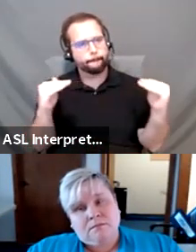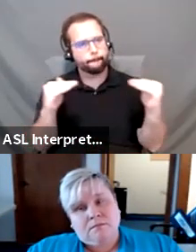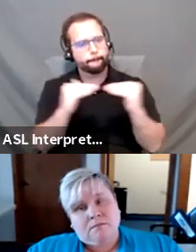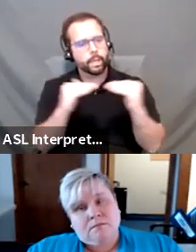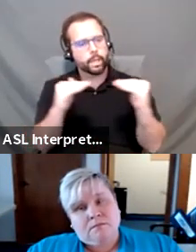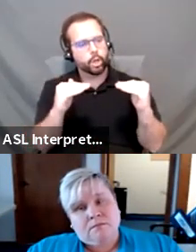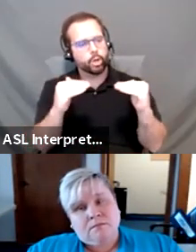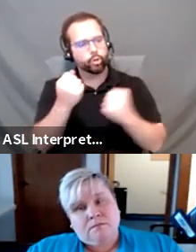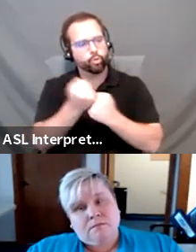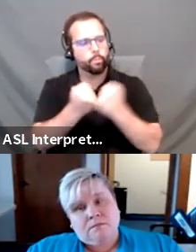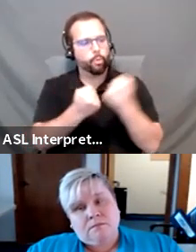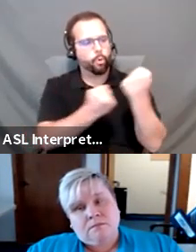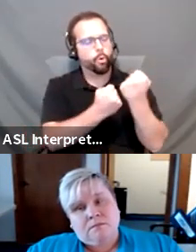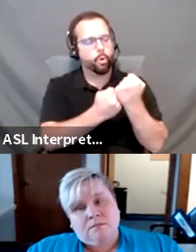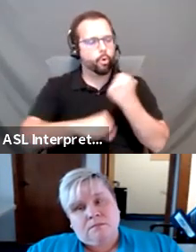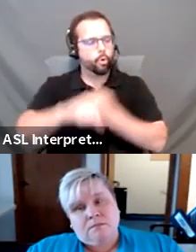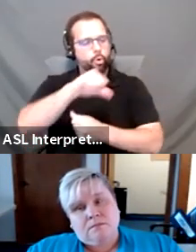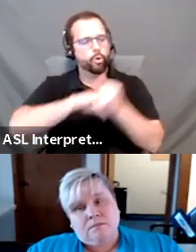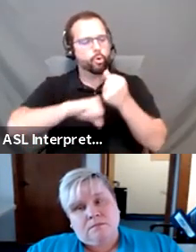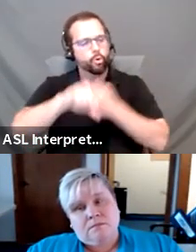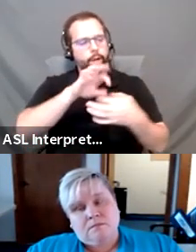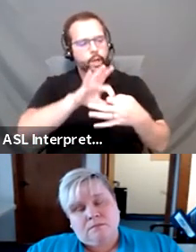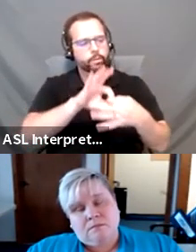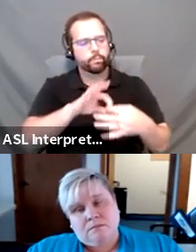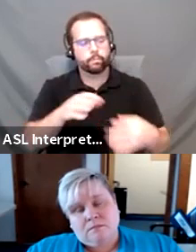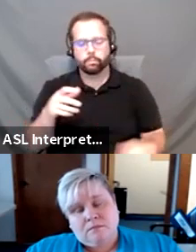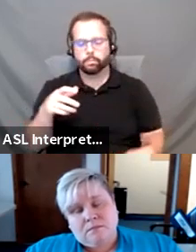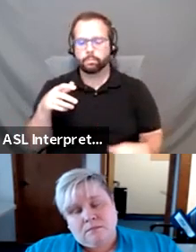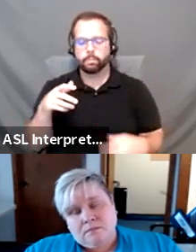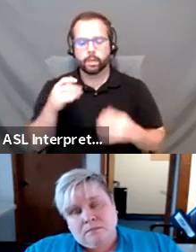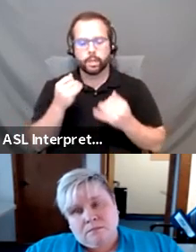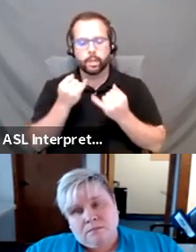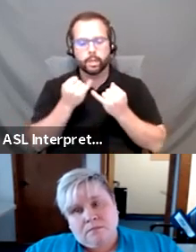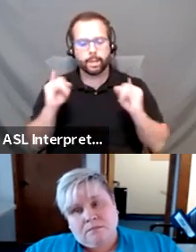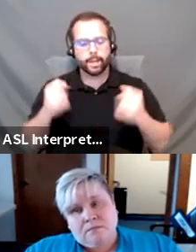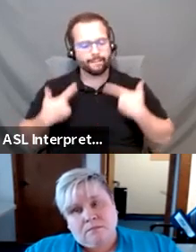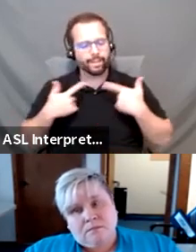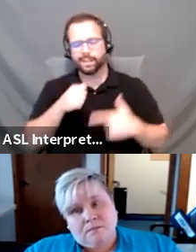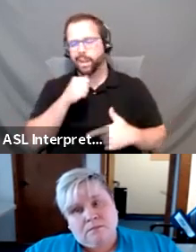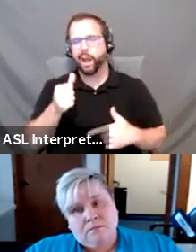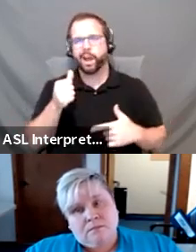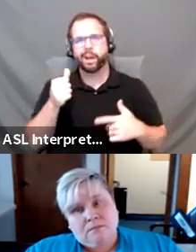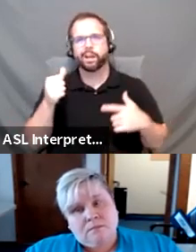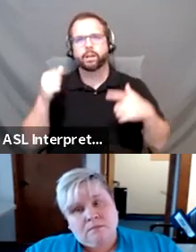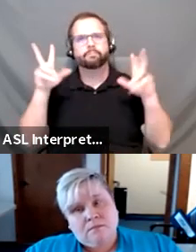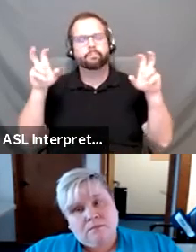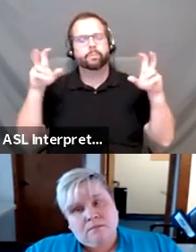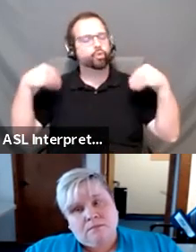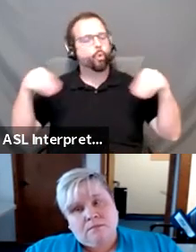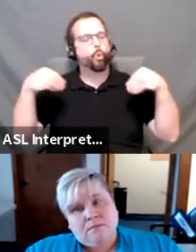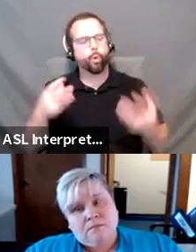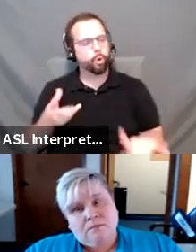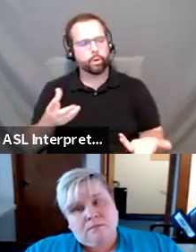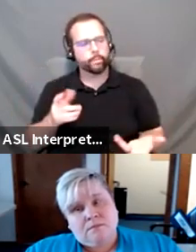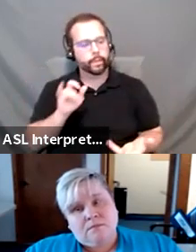store. And way back, Ed Roberts said that if you start providing services, then